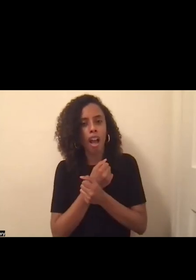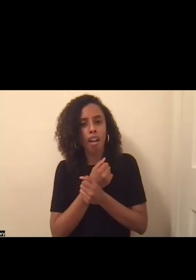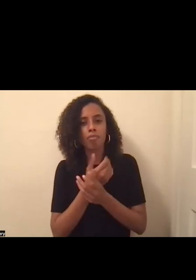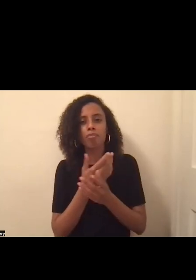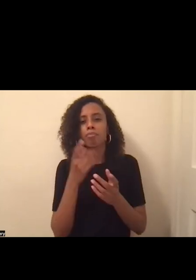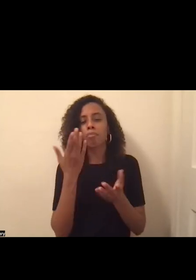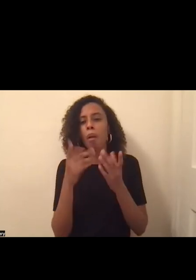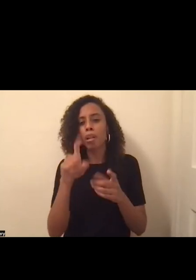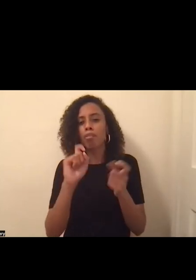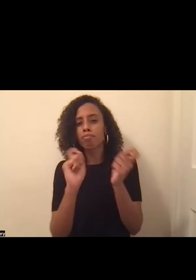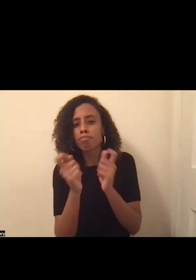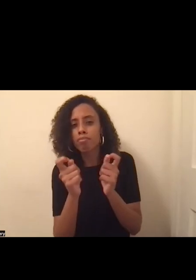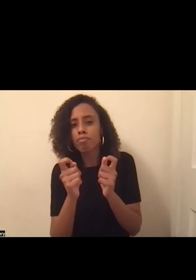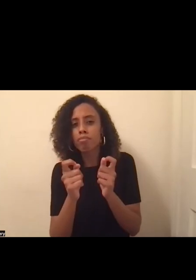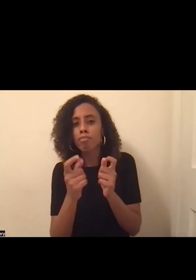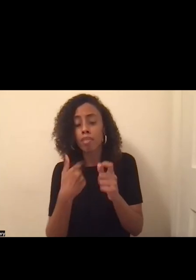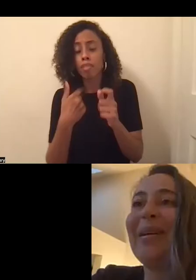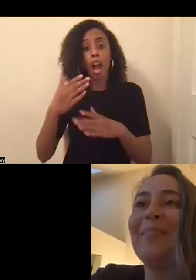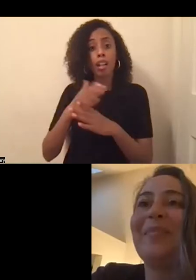I'll share. Yes.